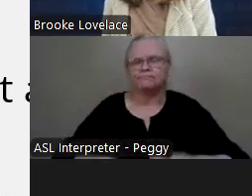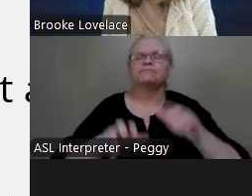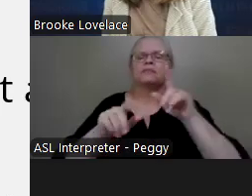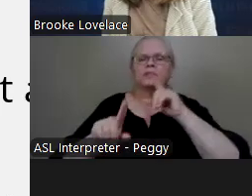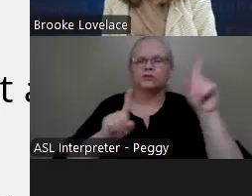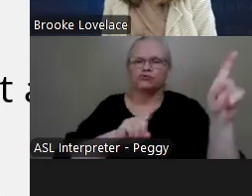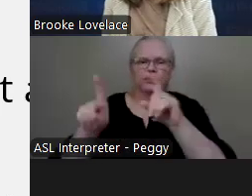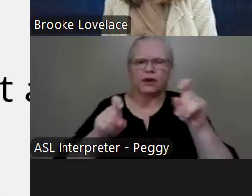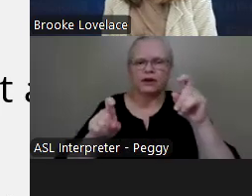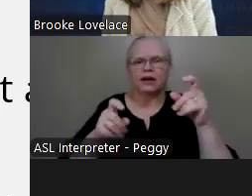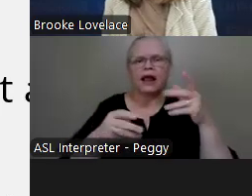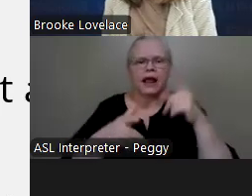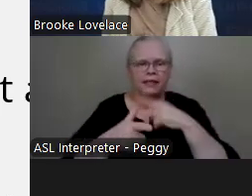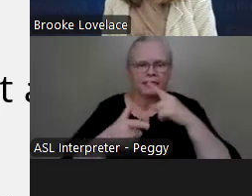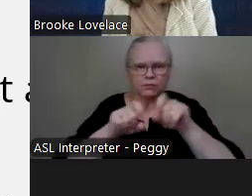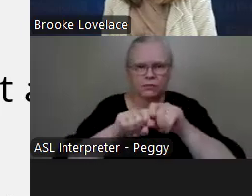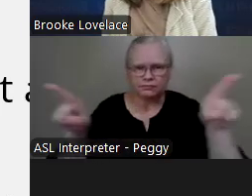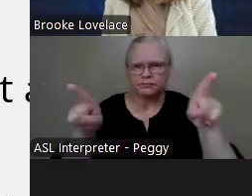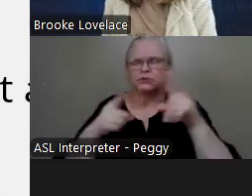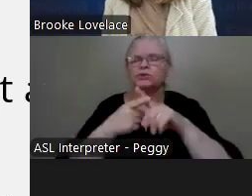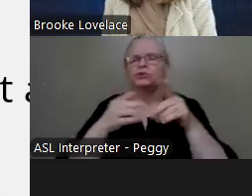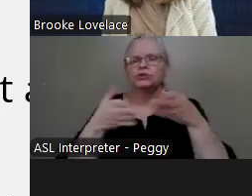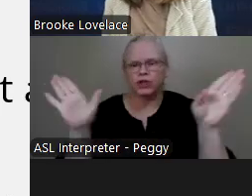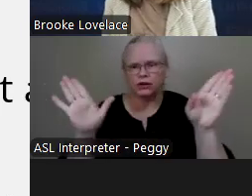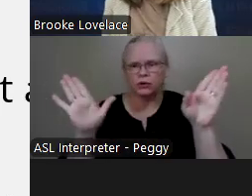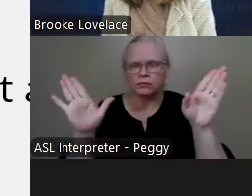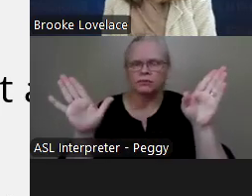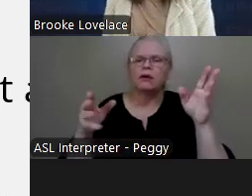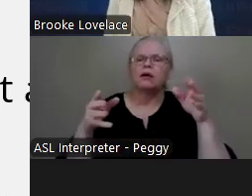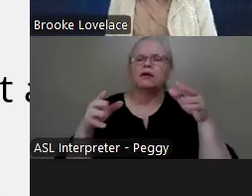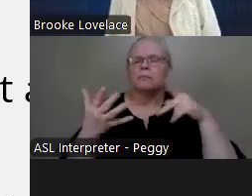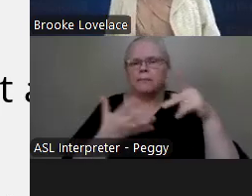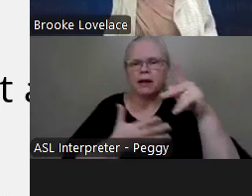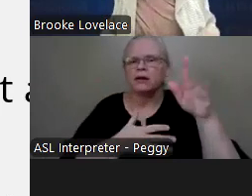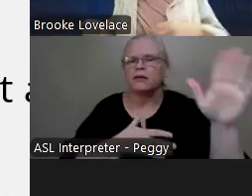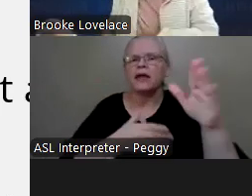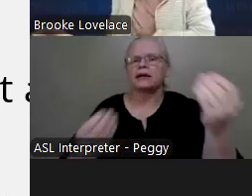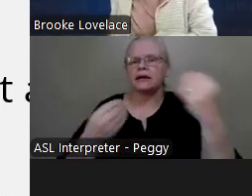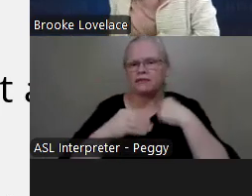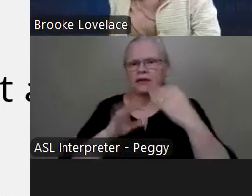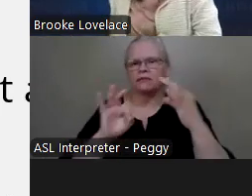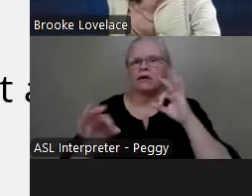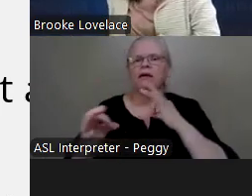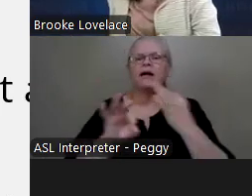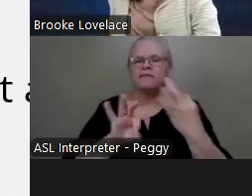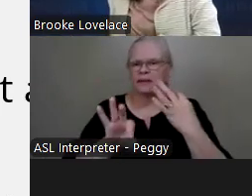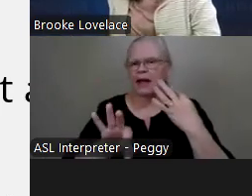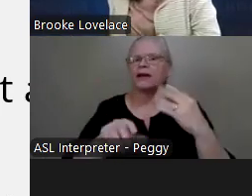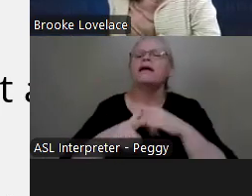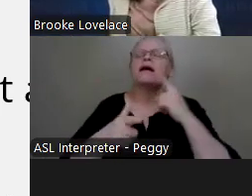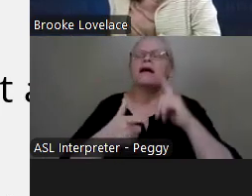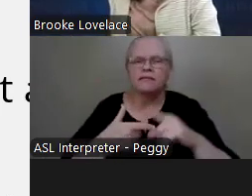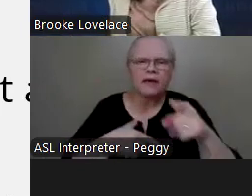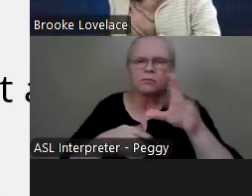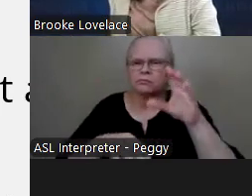general population. So they gave their strong and thoughtful input to things. And then we hired a consultant to kind of help us